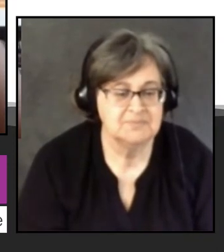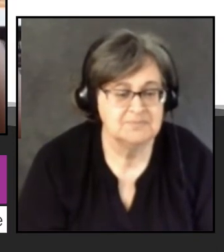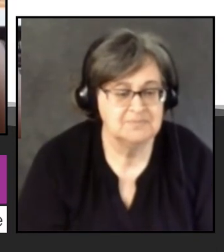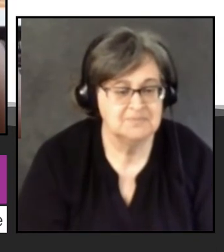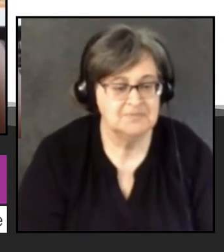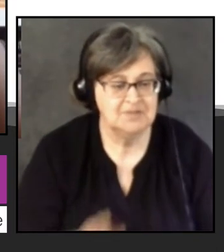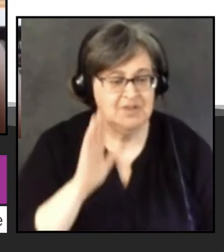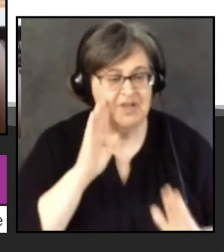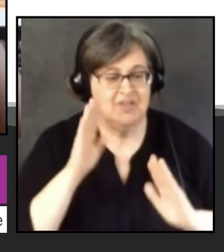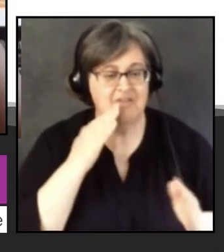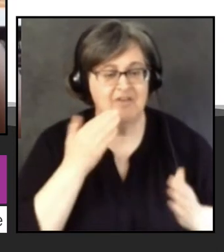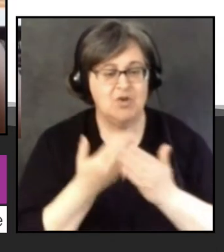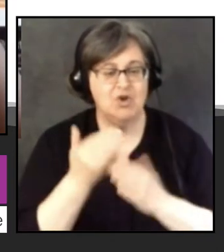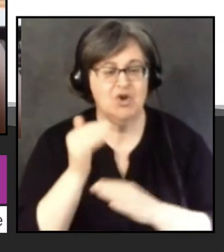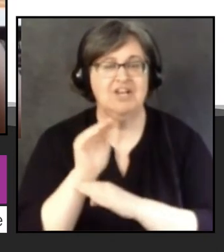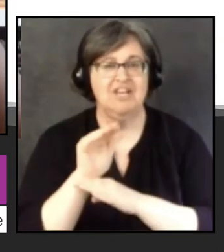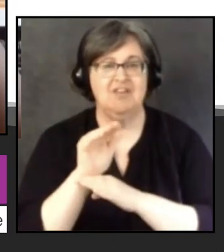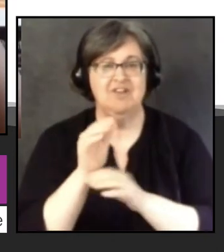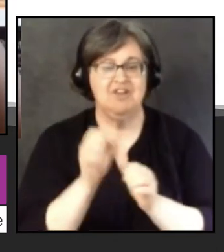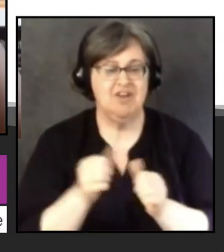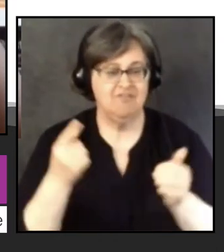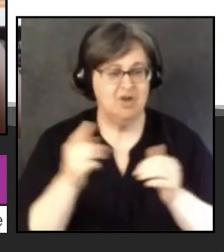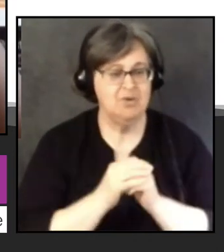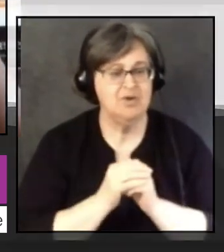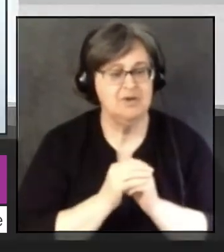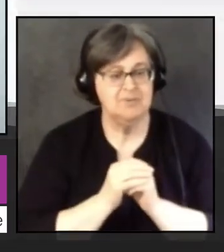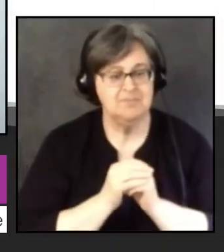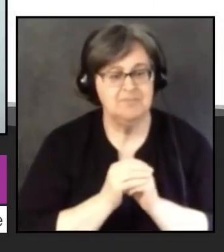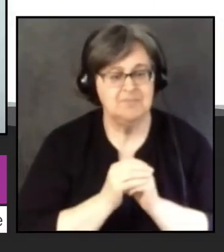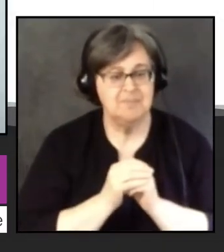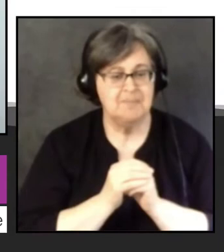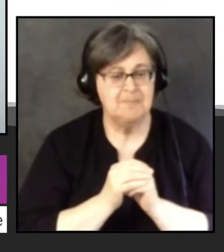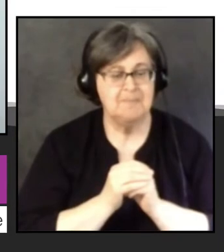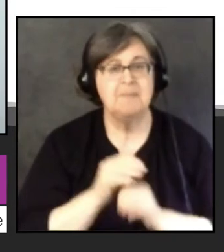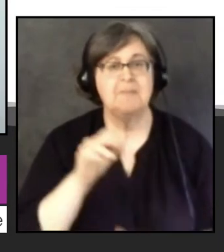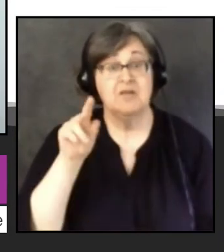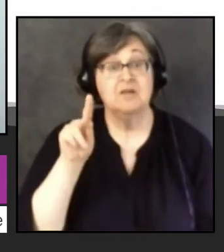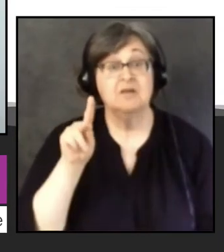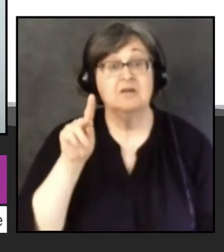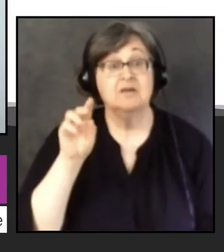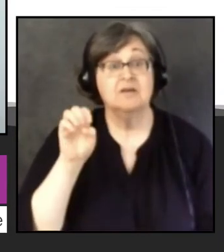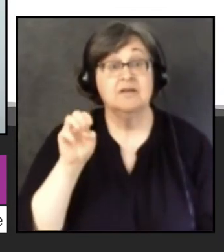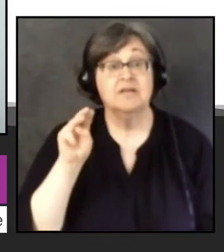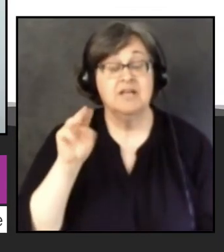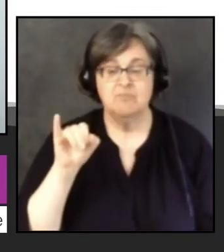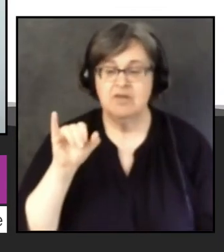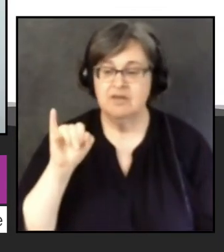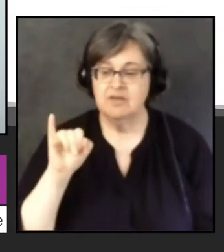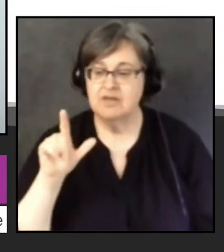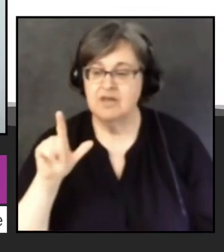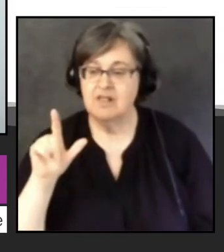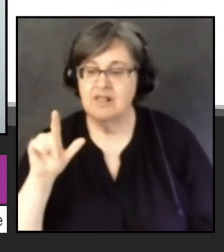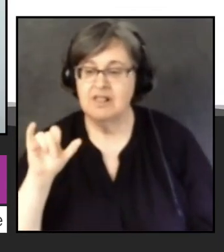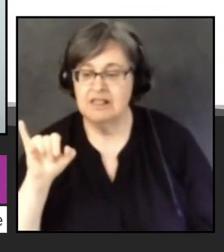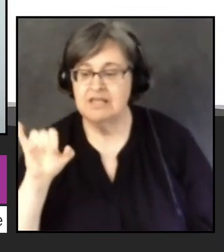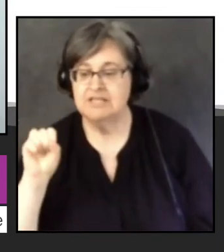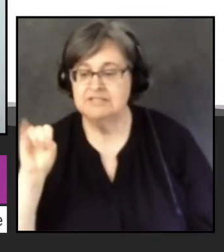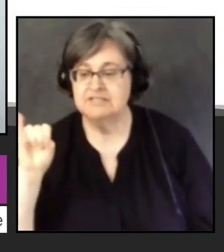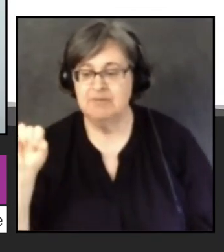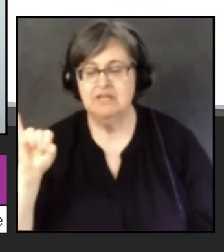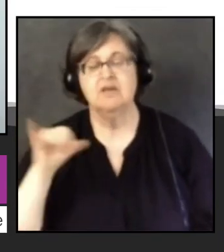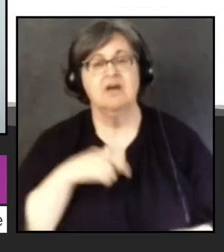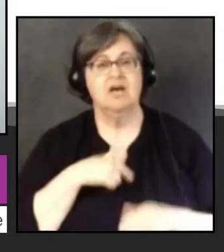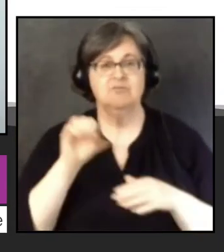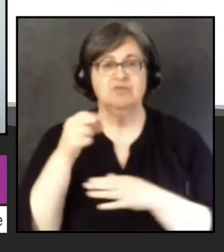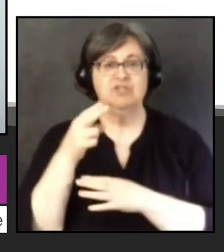Hello, good evening, everyone. I am Kemi Alesami, she, her pronouns. I'm the